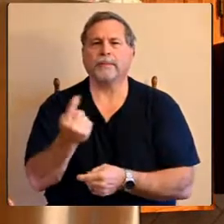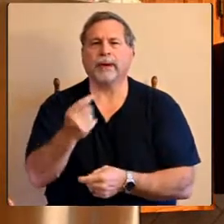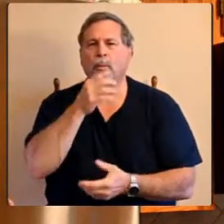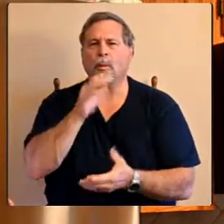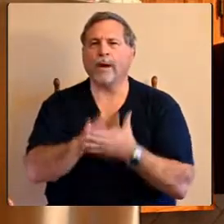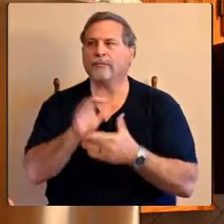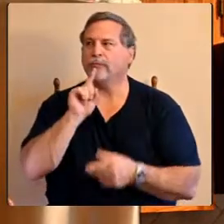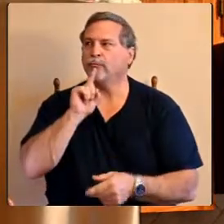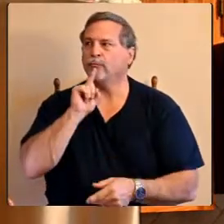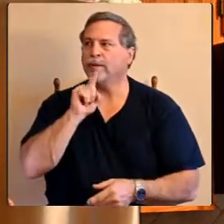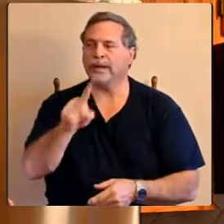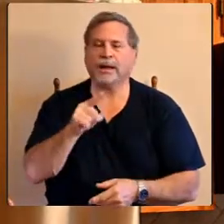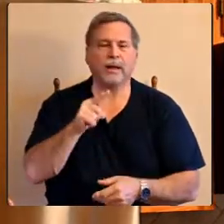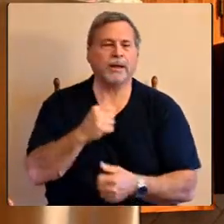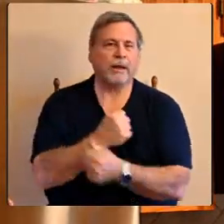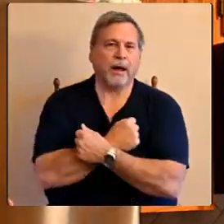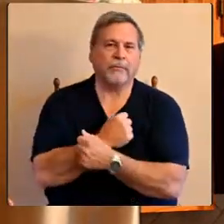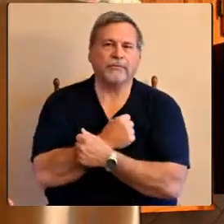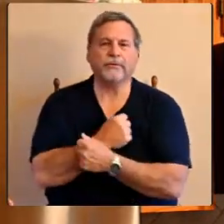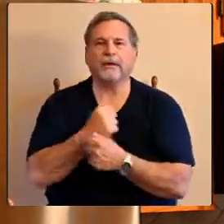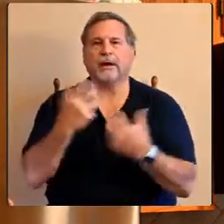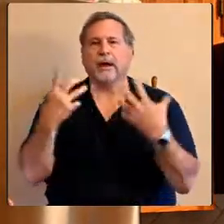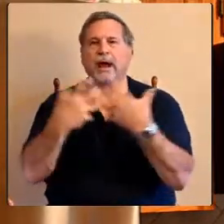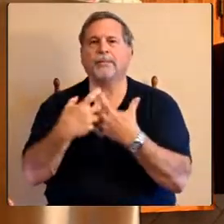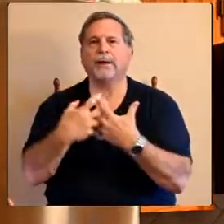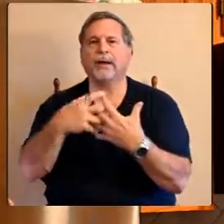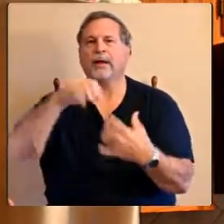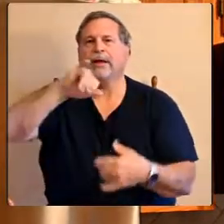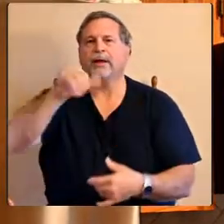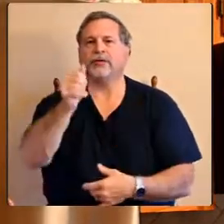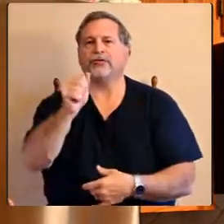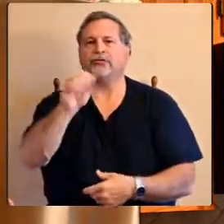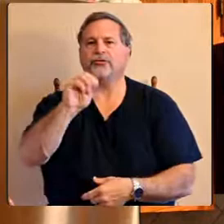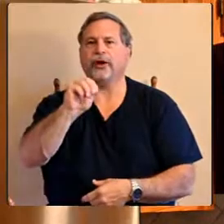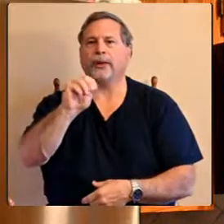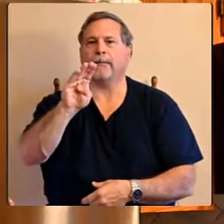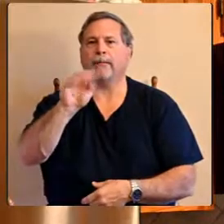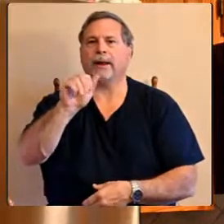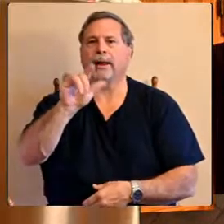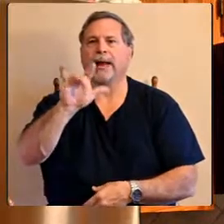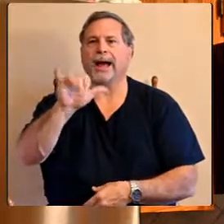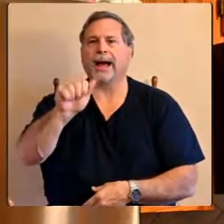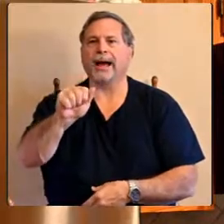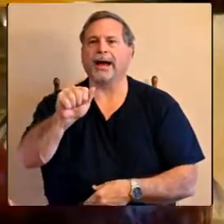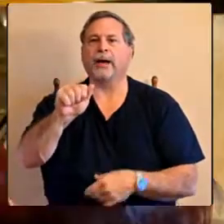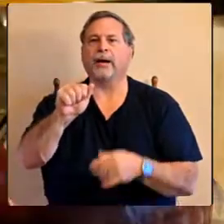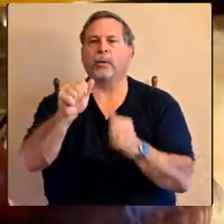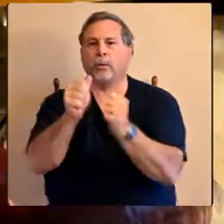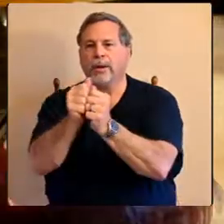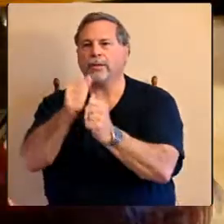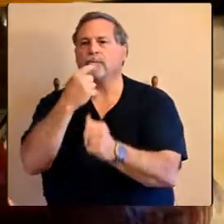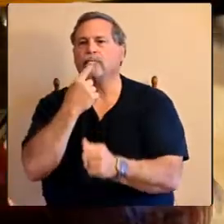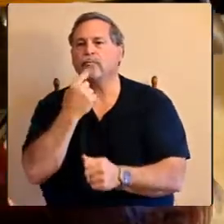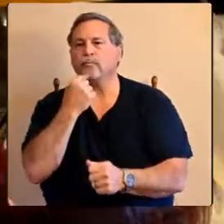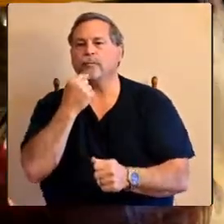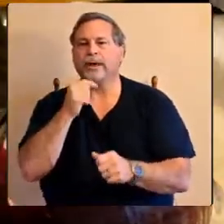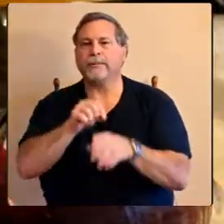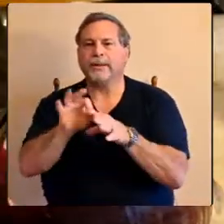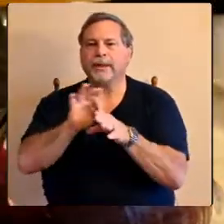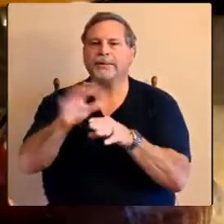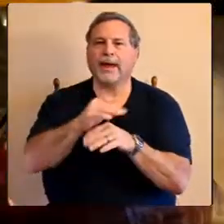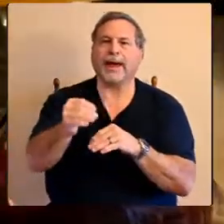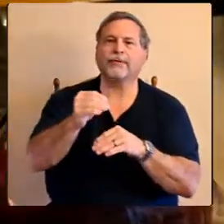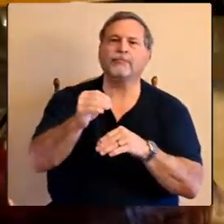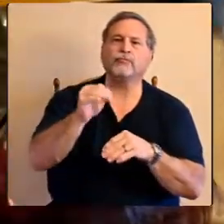wife really loves. And it's a combination of like a jambalaya meets red beans and rice. It's my little take on